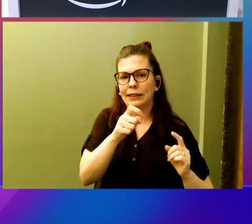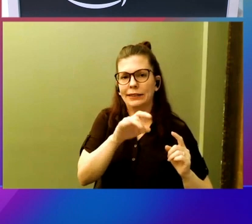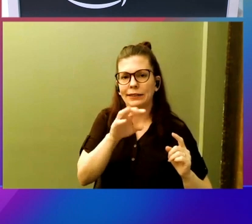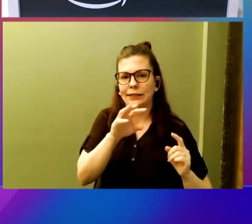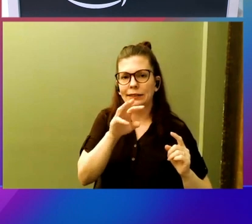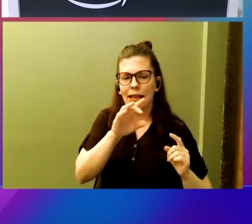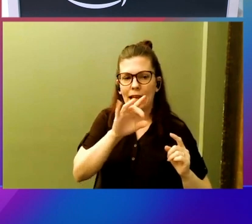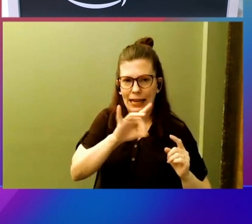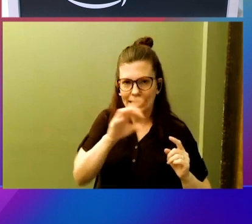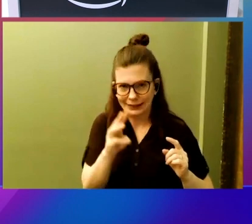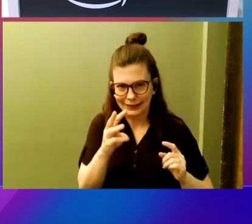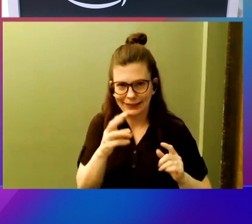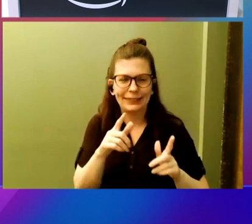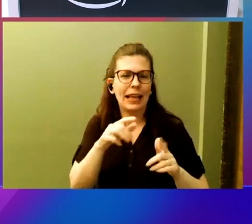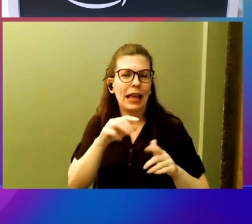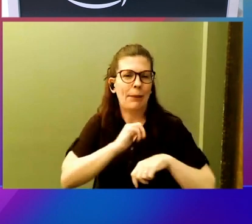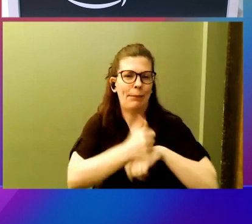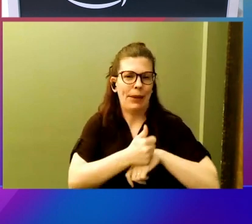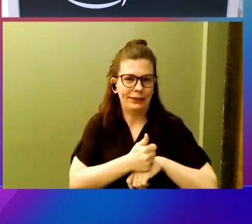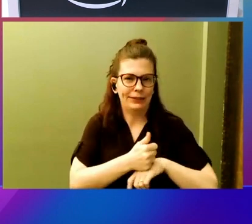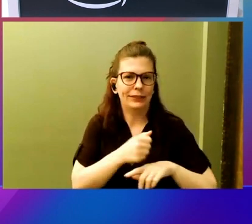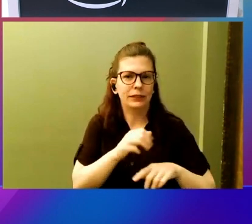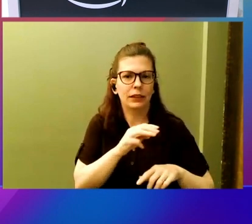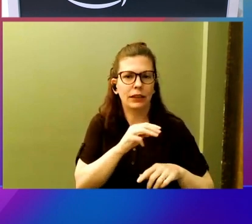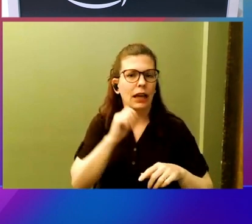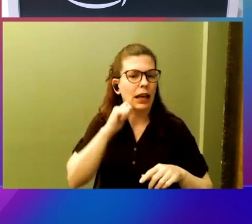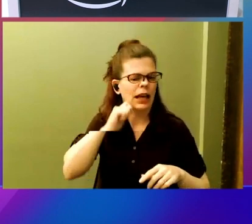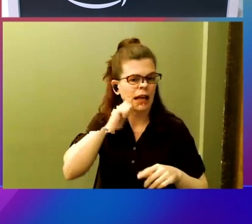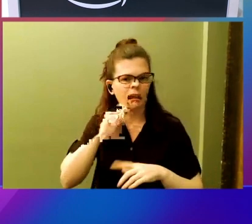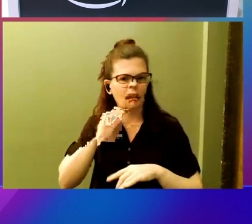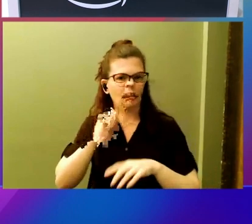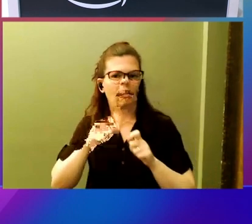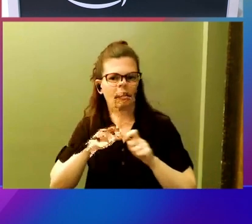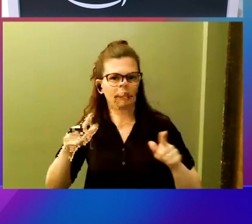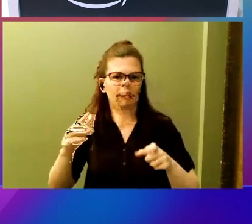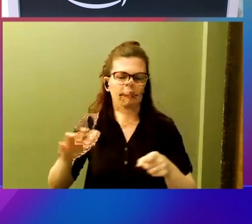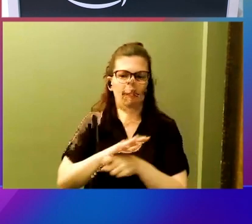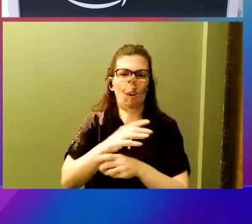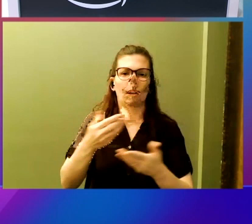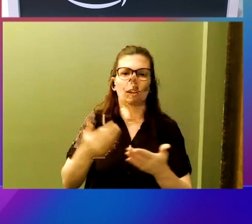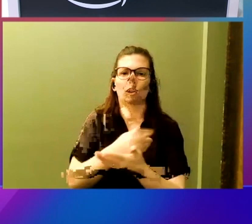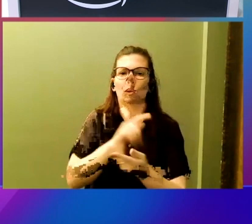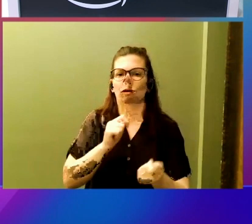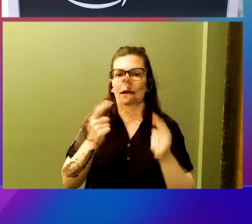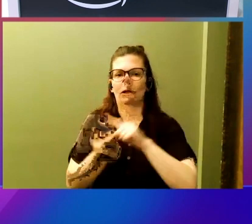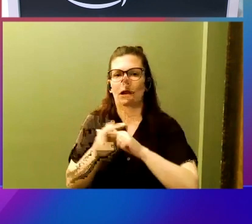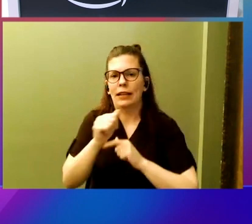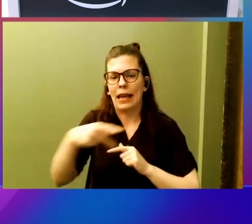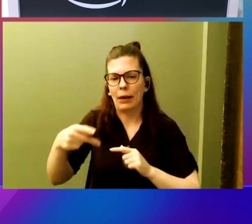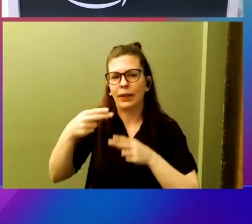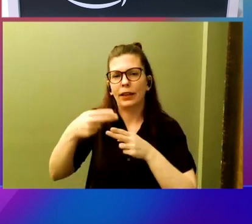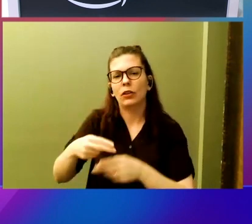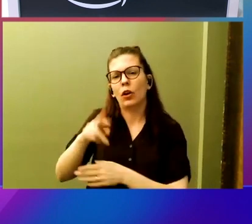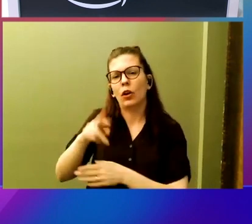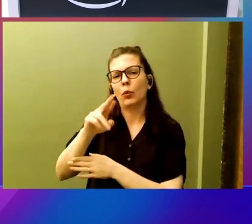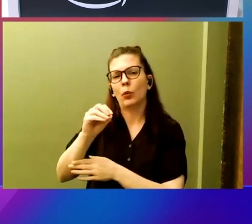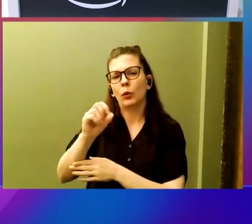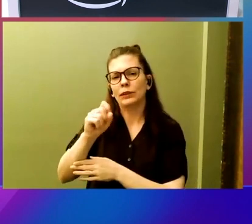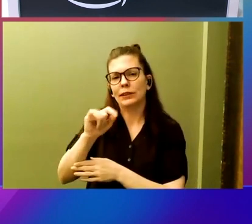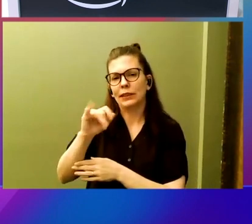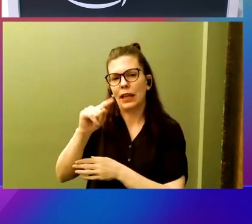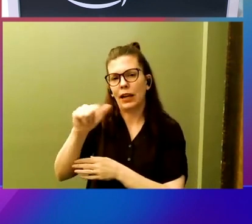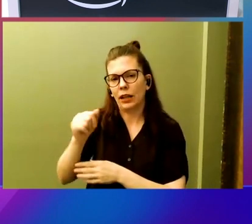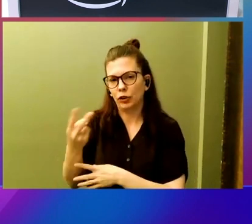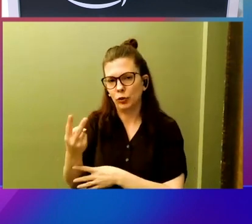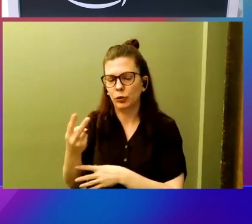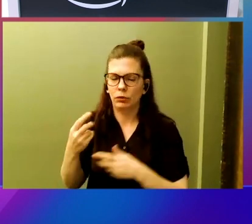Like Apple actually launched an entire new translation app that they call Rosetta 2, which is amazing. It works great